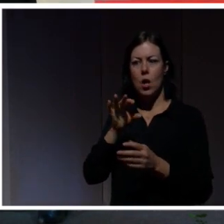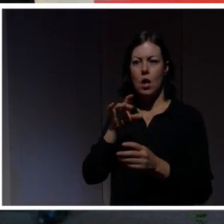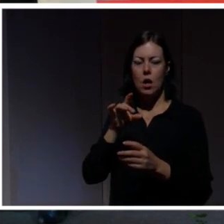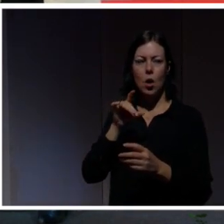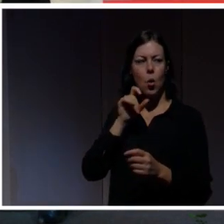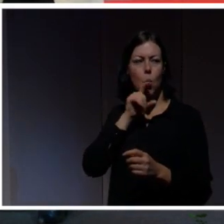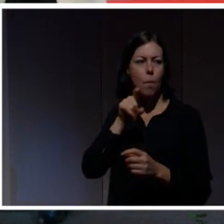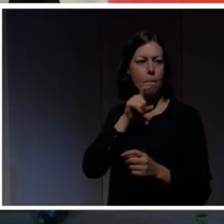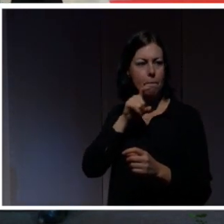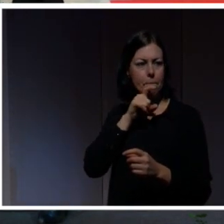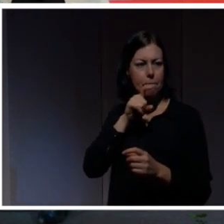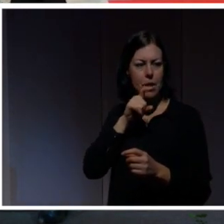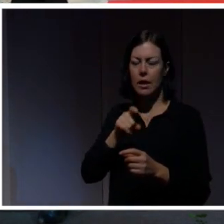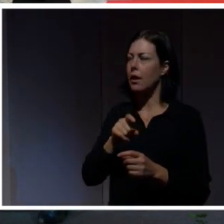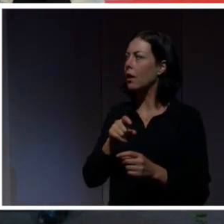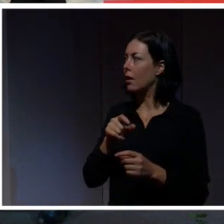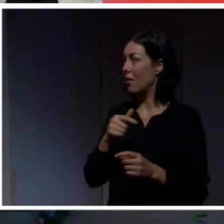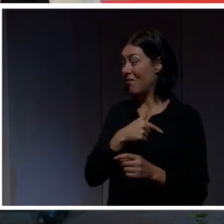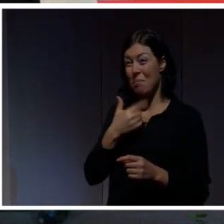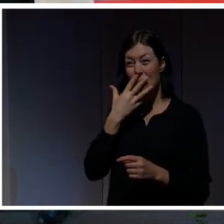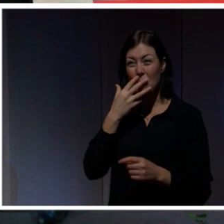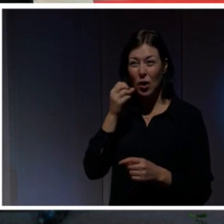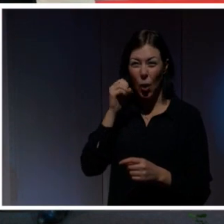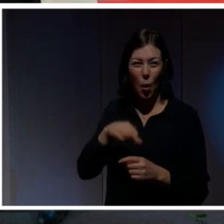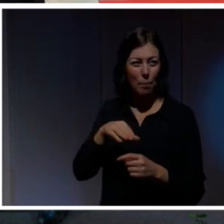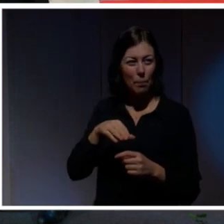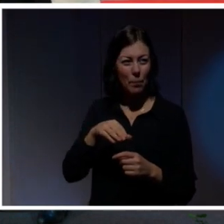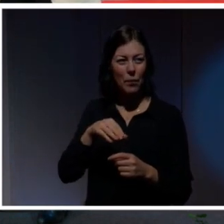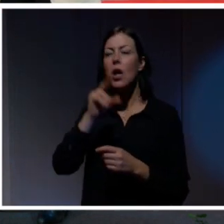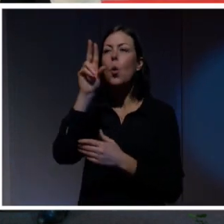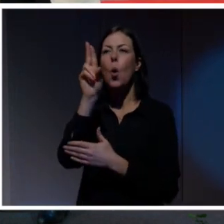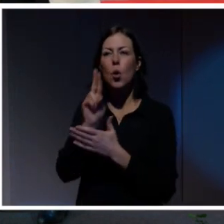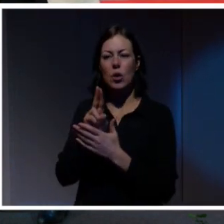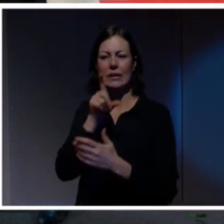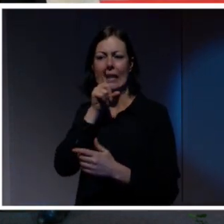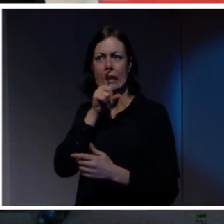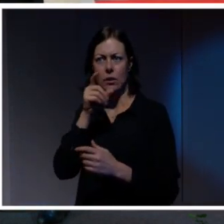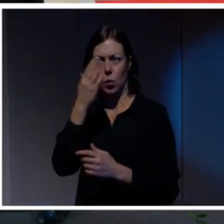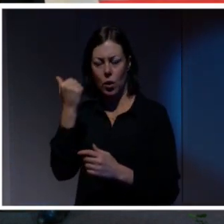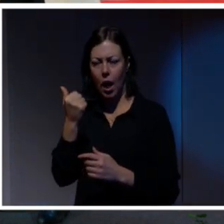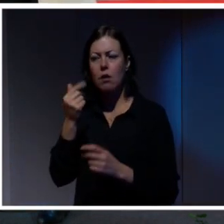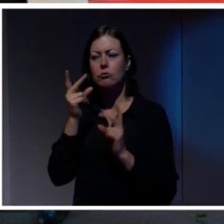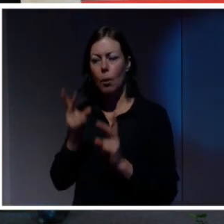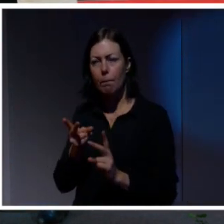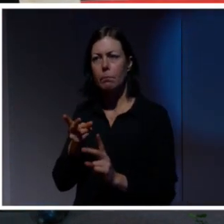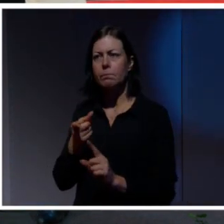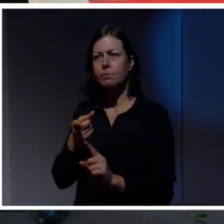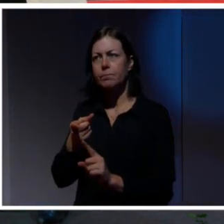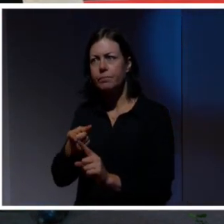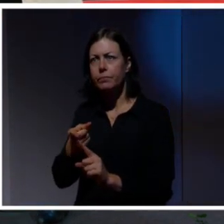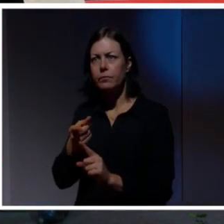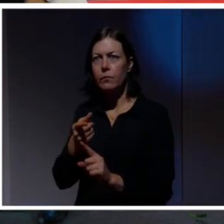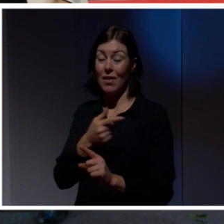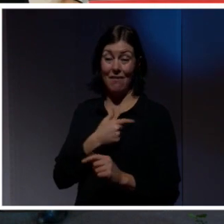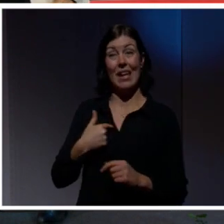been created, well, we all know that we're talking about deep fakes and these kind of things. To be able to assess the same way, you know, maybe